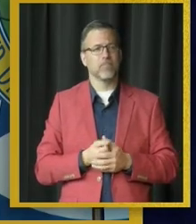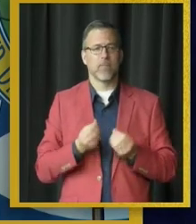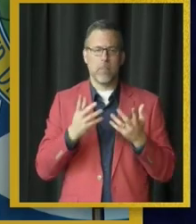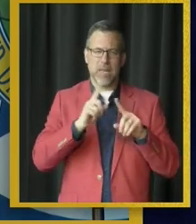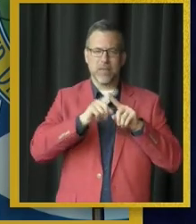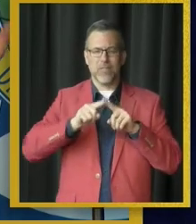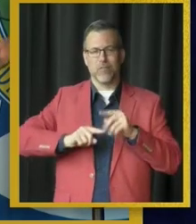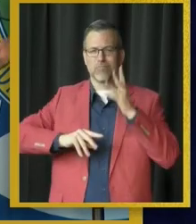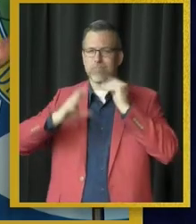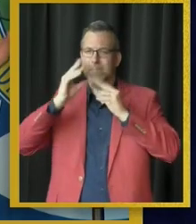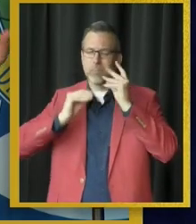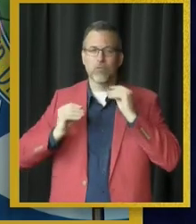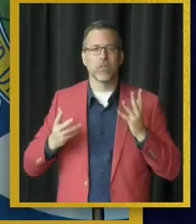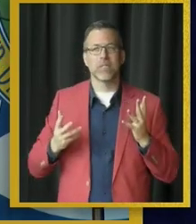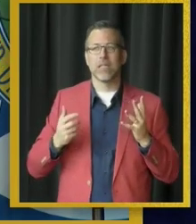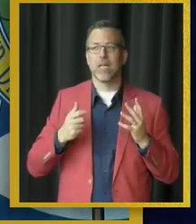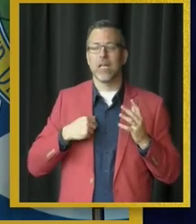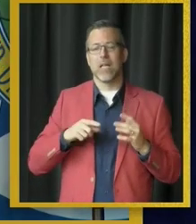I appreciate all of you.